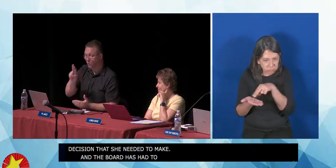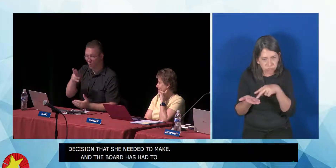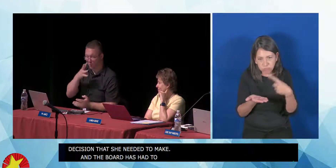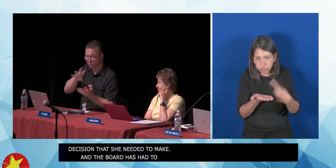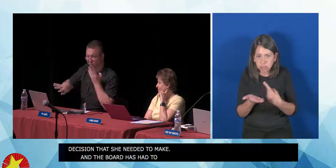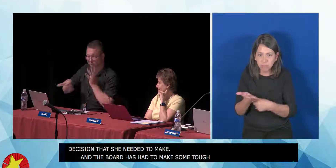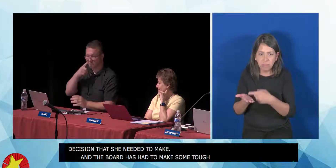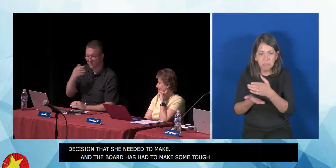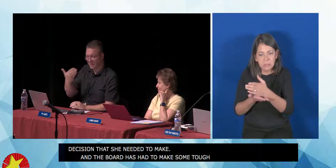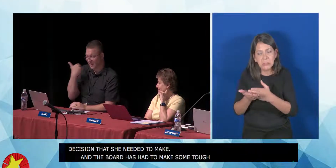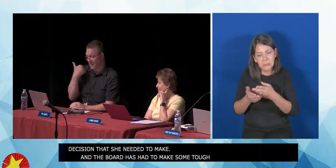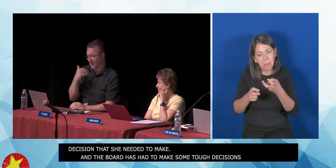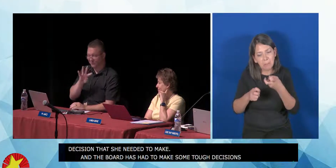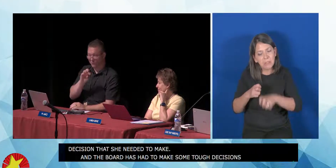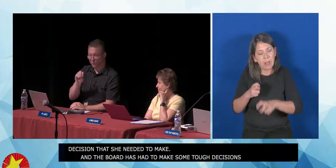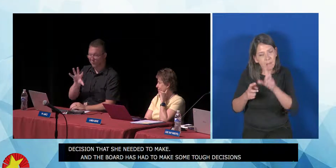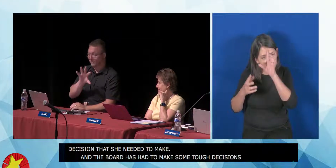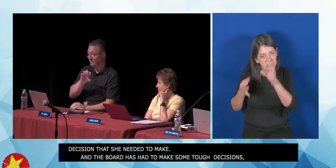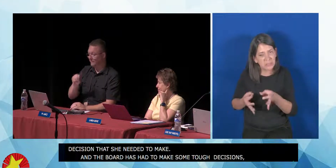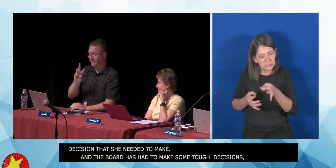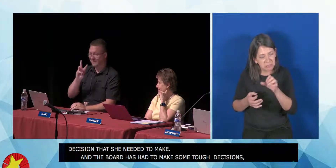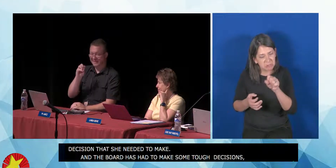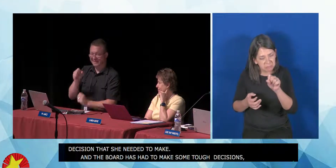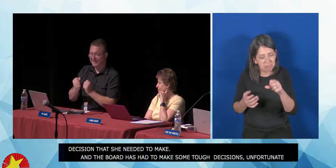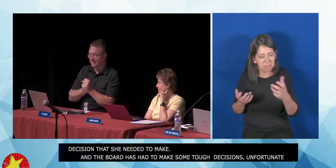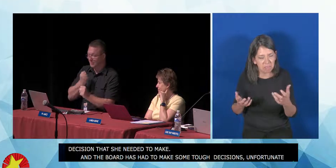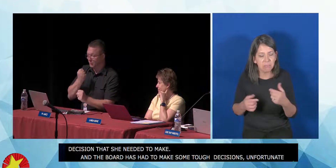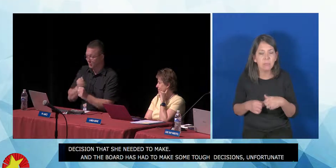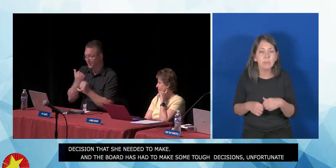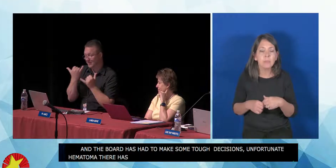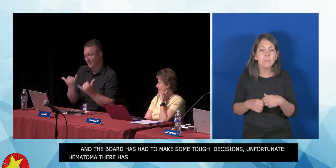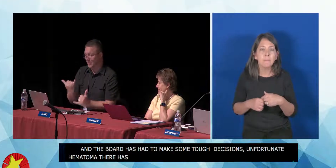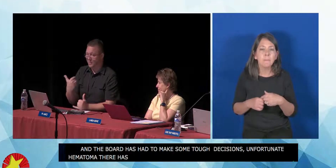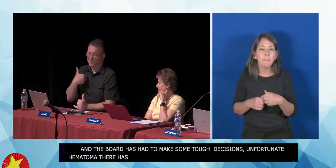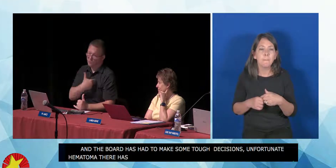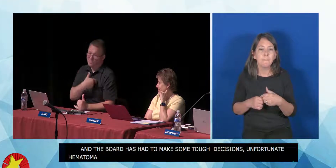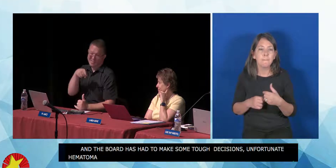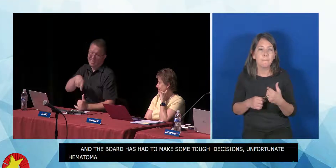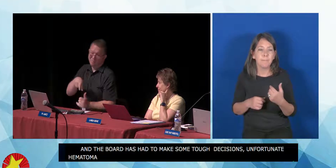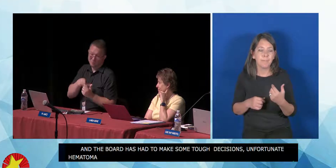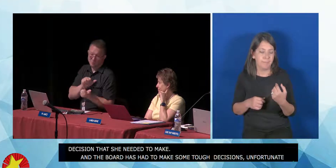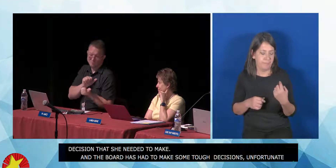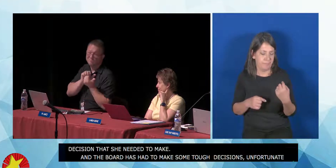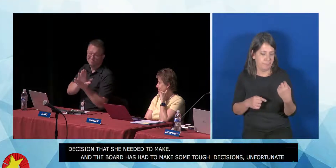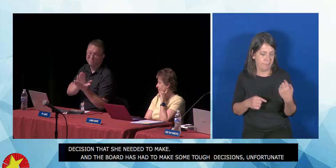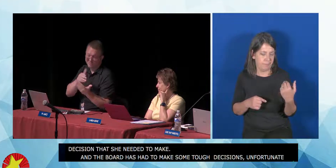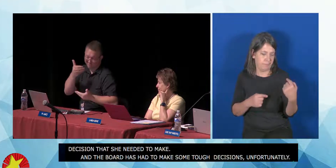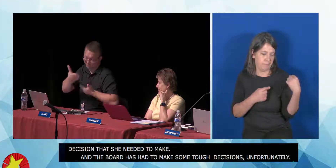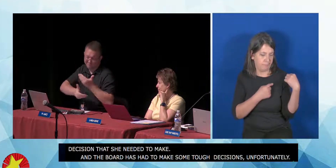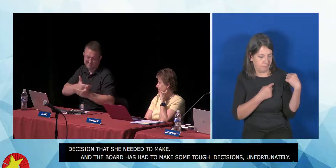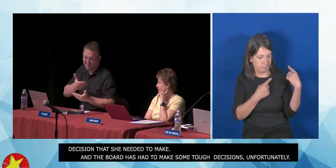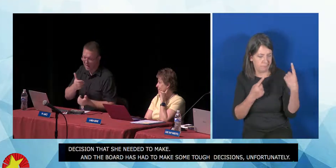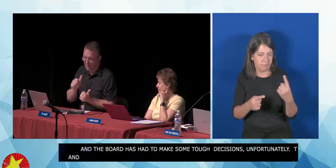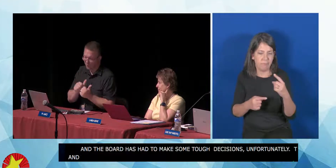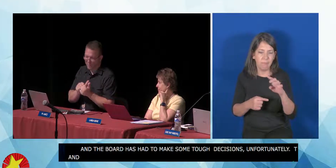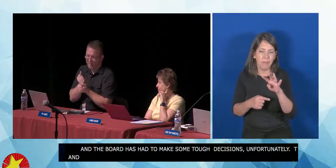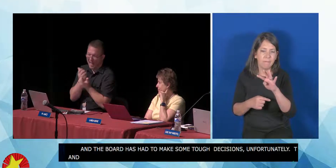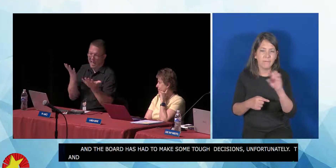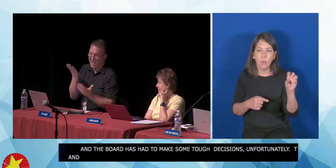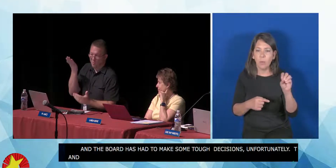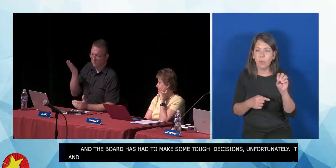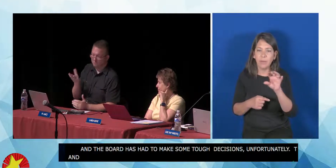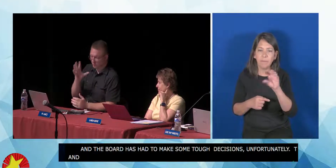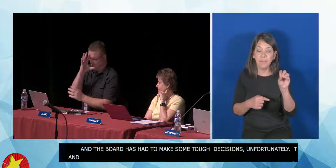unfortunately. There have been some things at the last 40 or 50 or 60 years that have not been addressed that